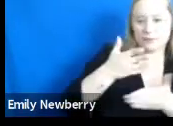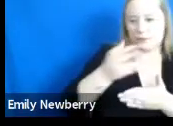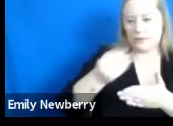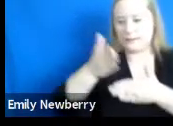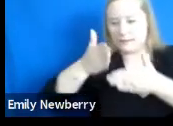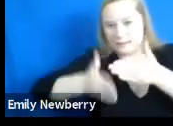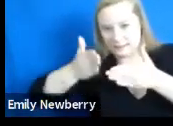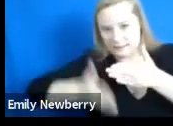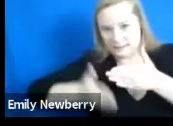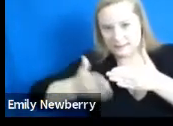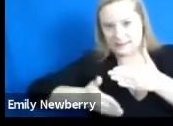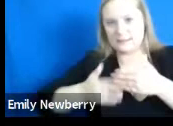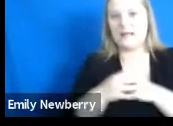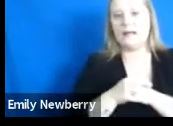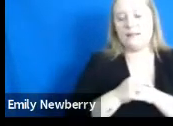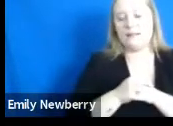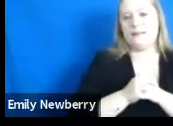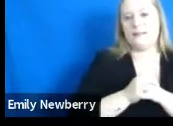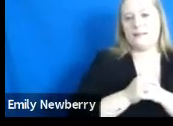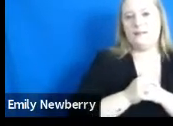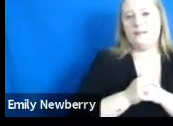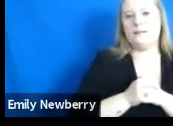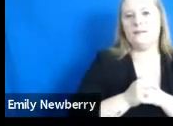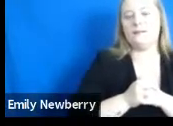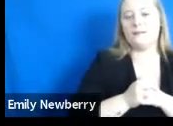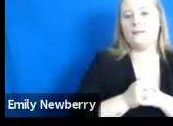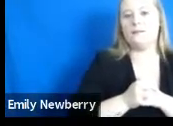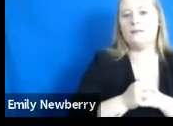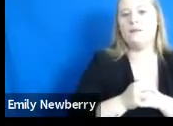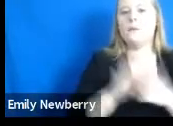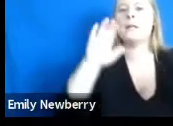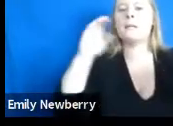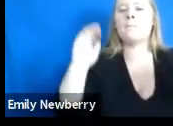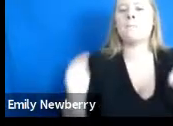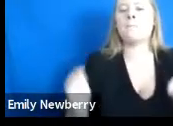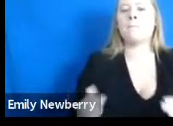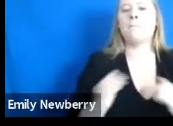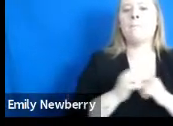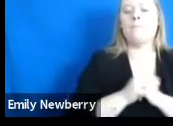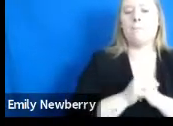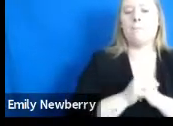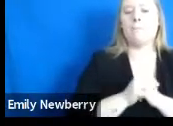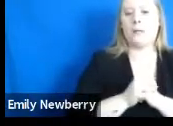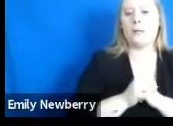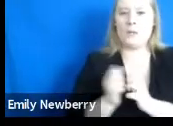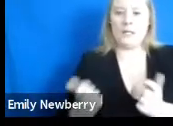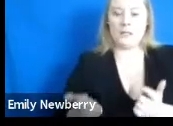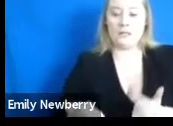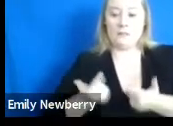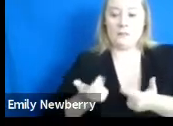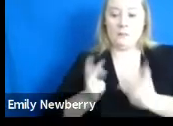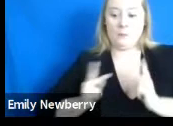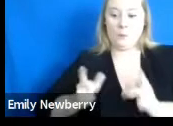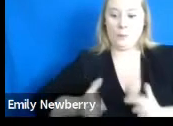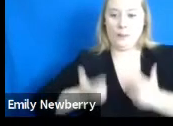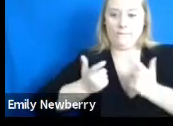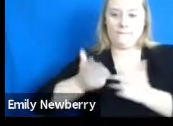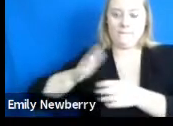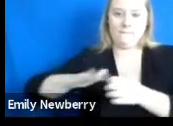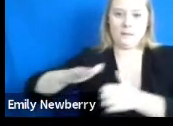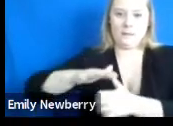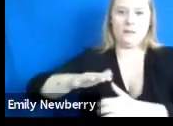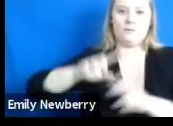elemental concentrations. When we compared these concentrations with the residential screening level, only arsenic concentration